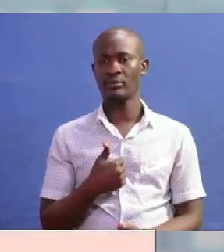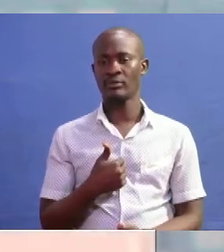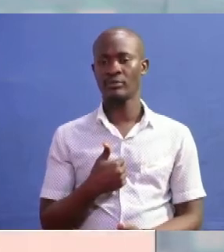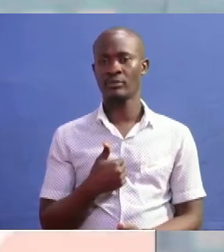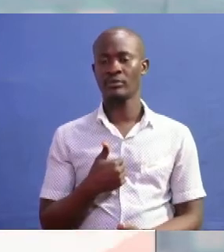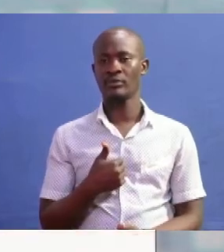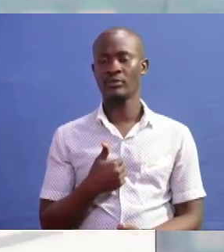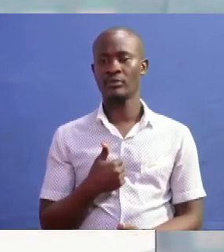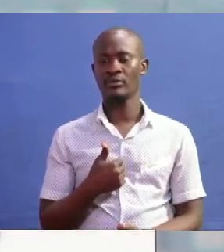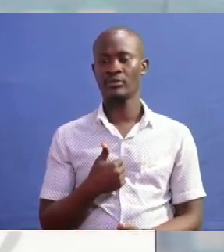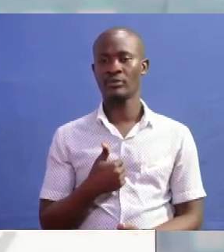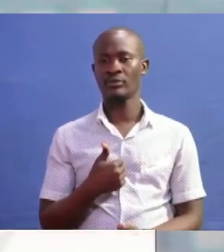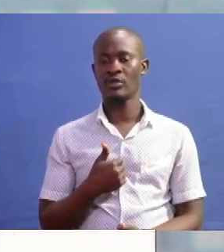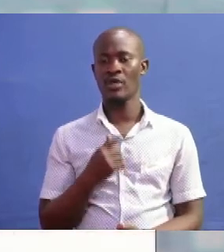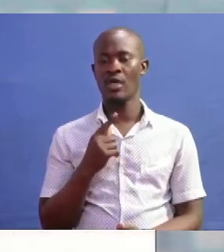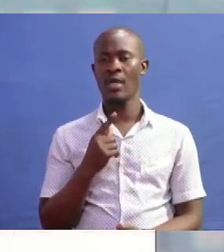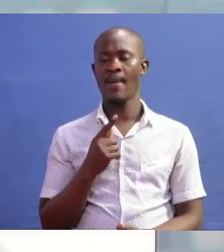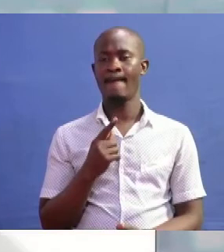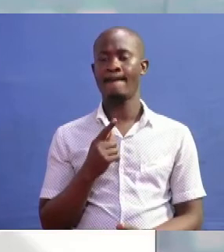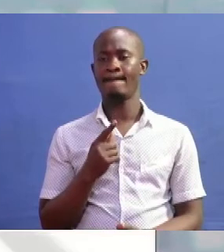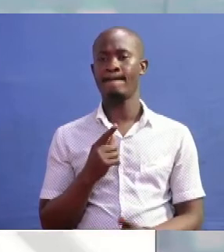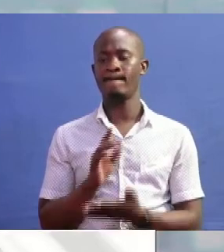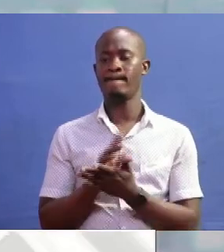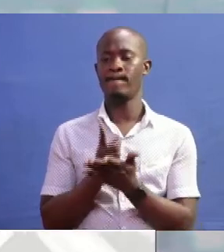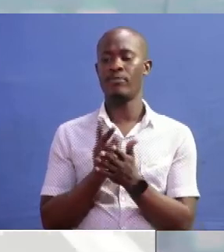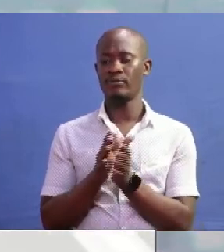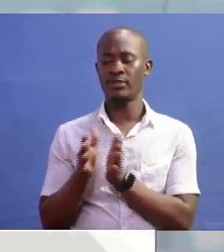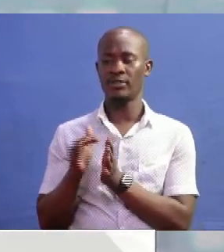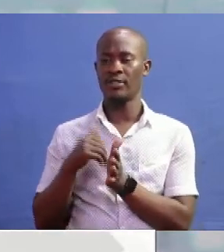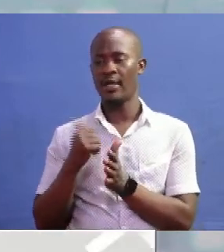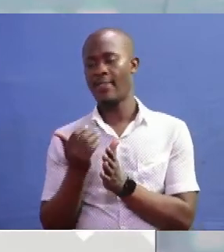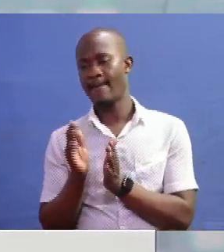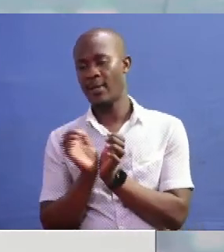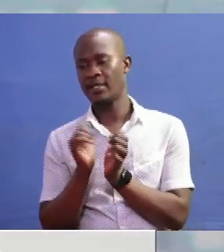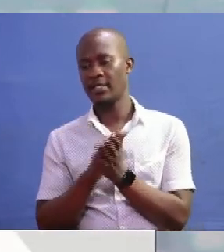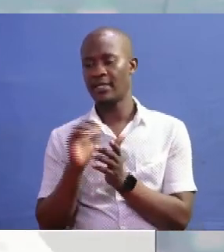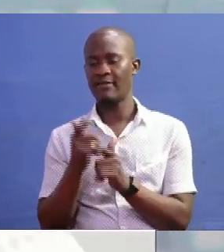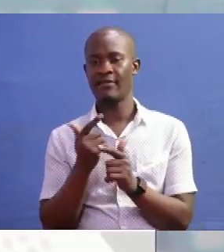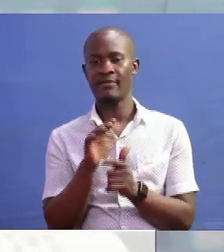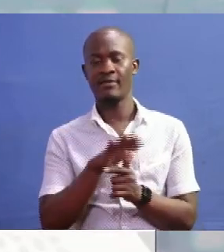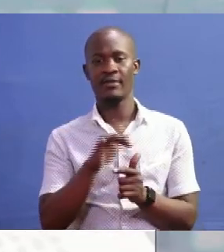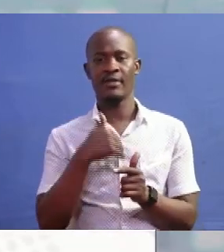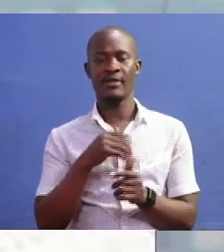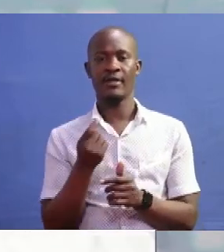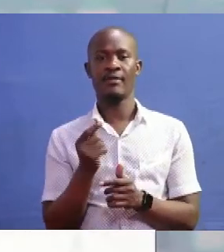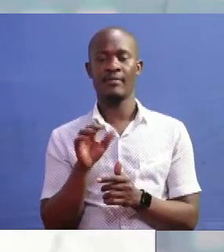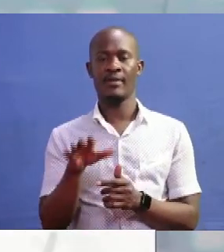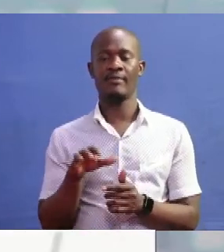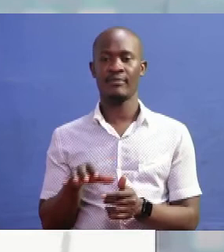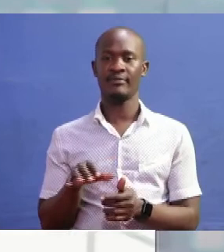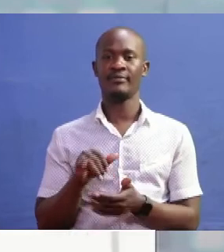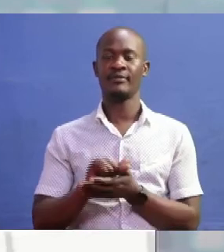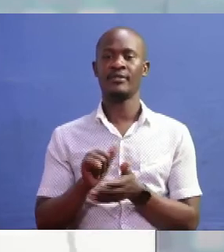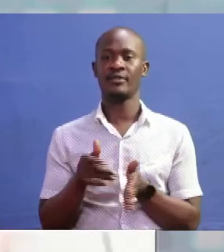a wealth basket, or even make sure you have put aside some money in bonds, in stocks, in money market fund. That